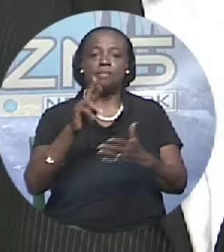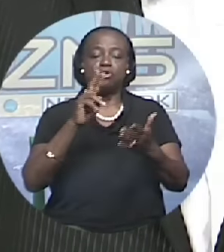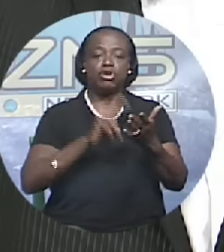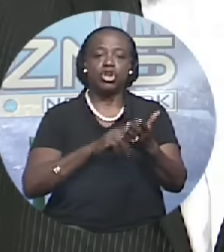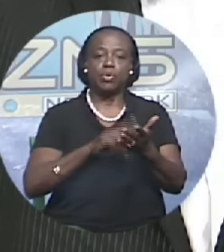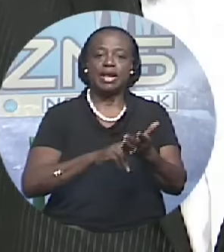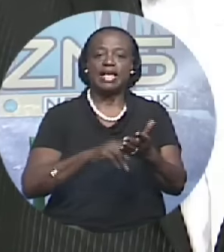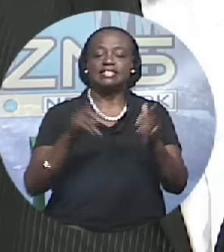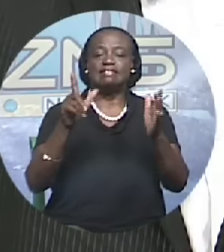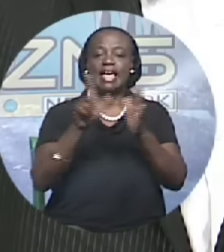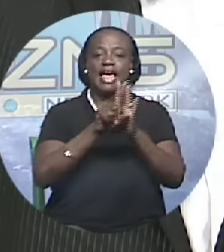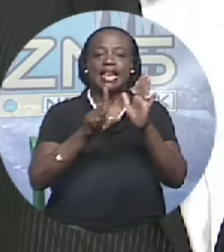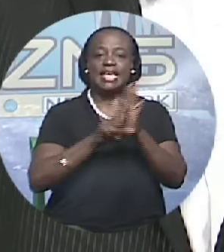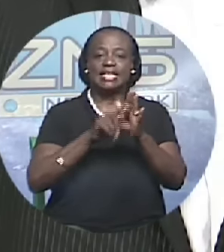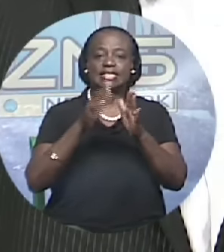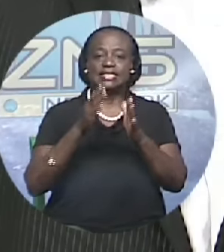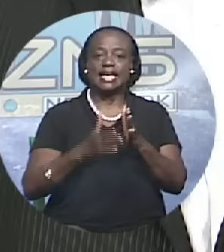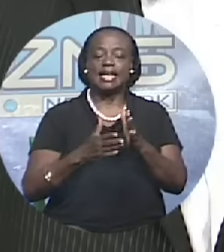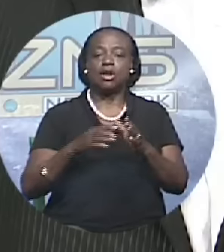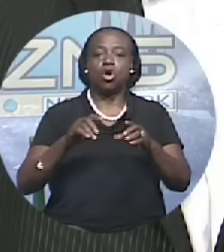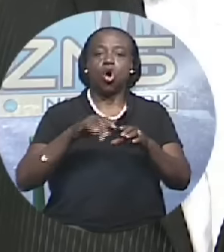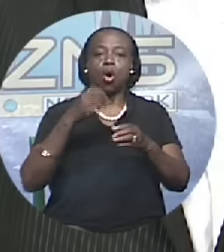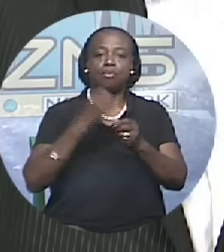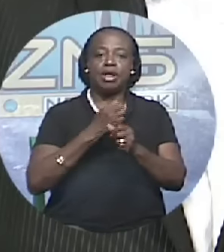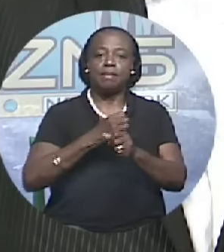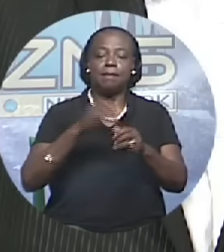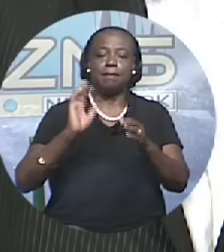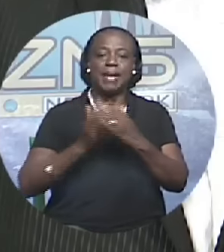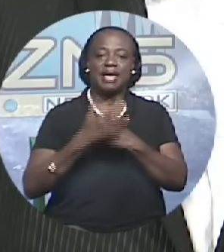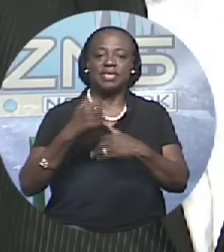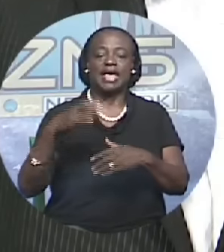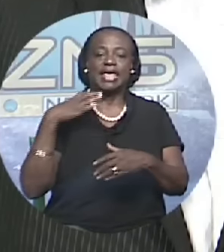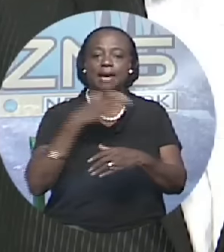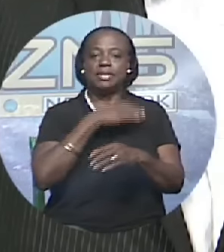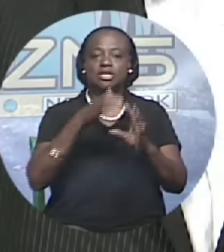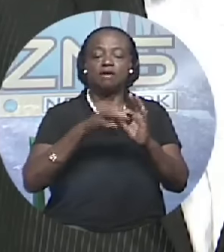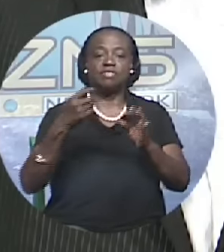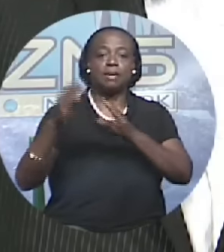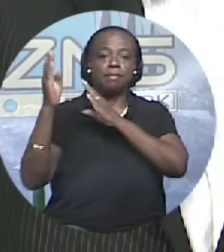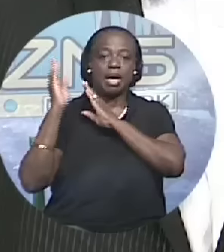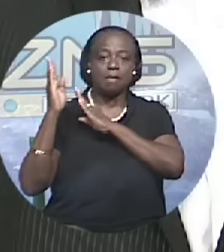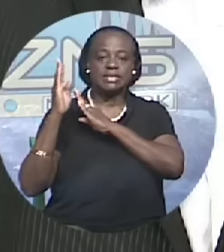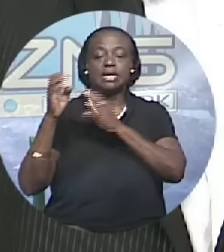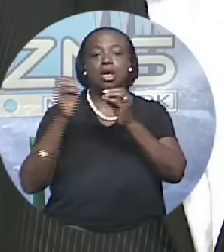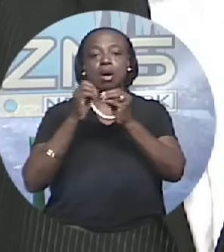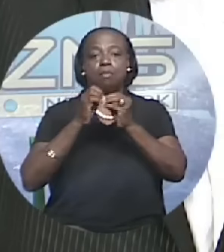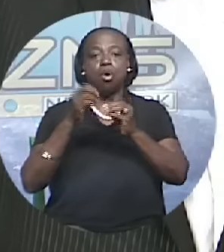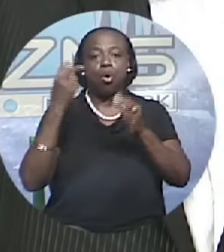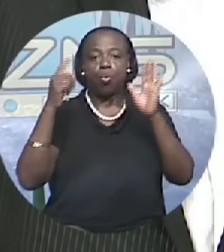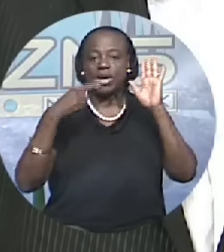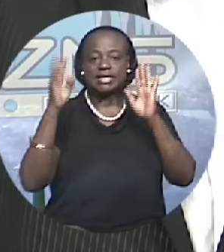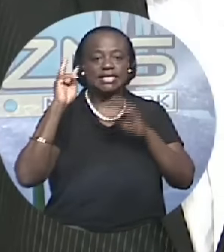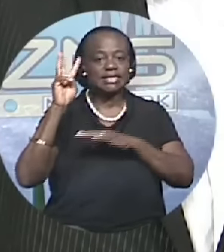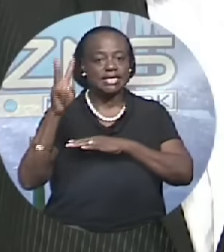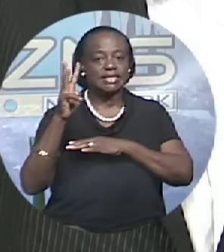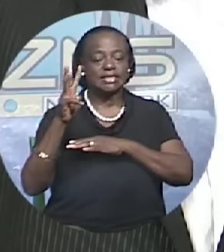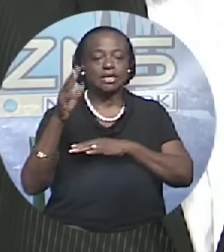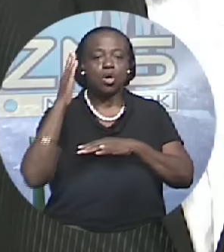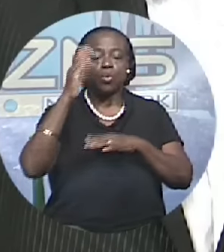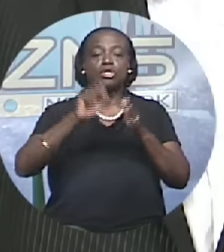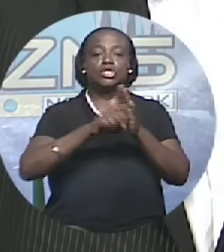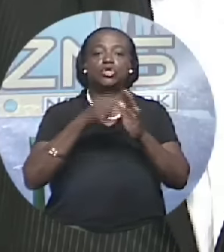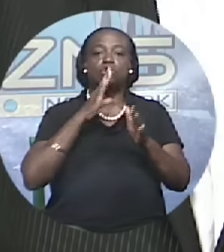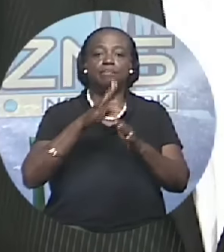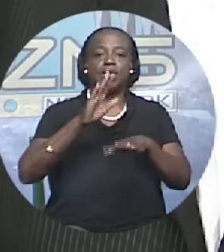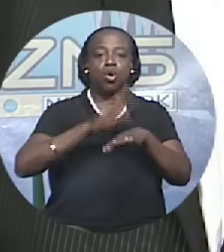and is operating under the purview of the Cabinet of the Bahamas. He noted that more witnesses may have to be called or recalled to answer those questions